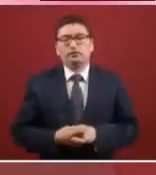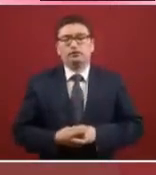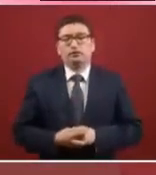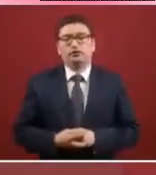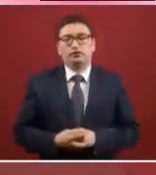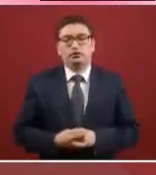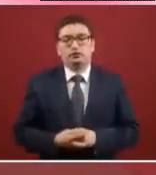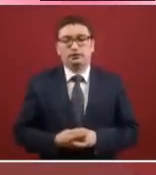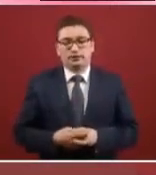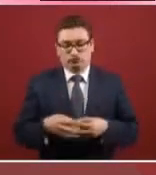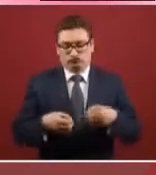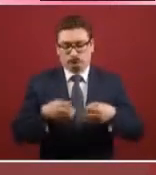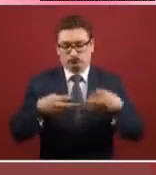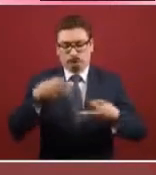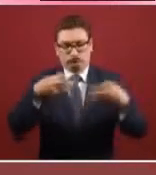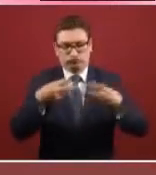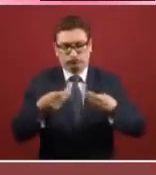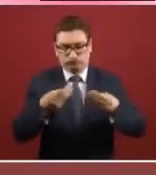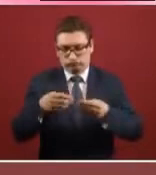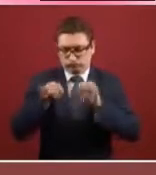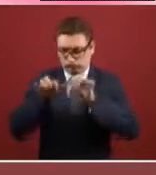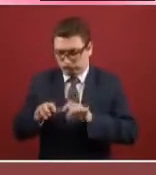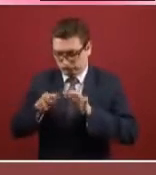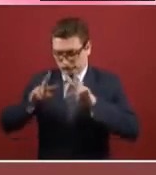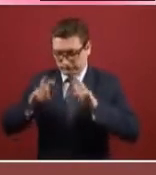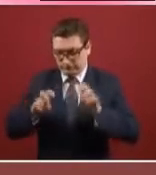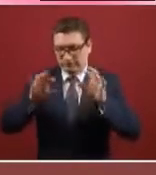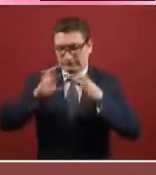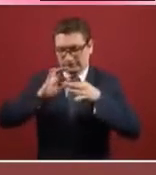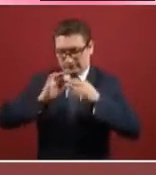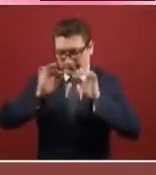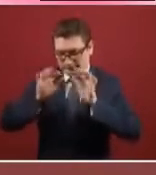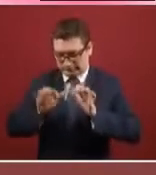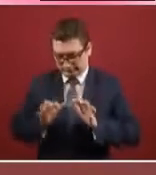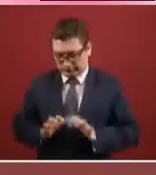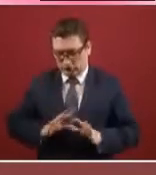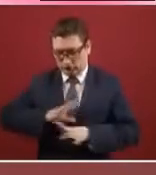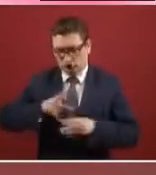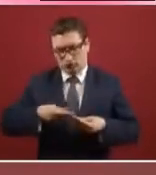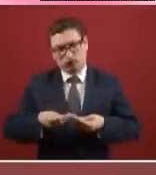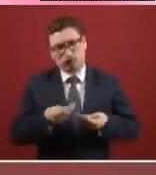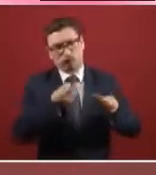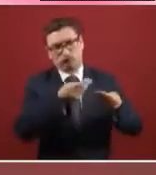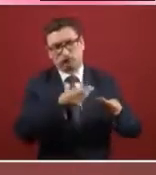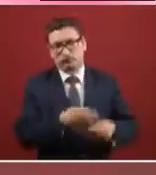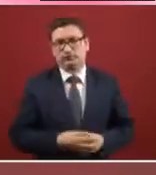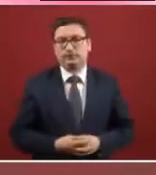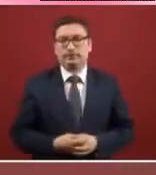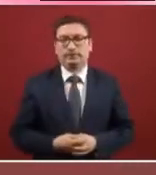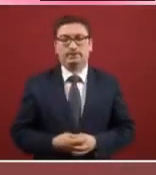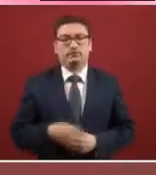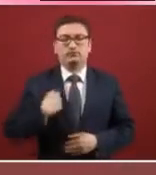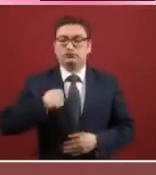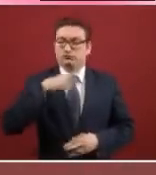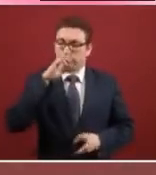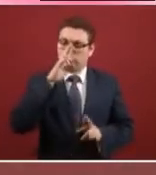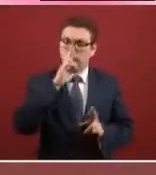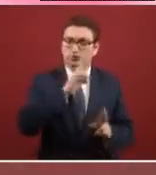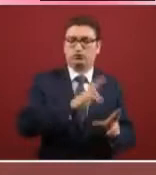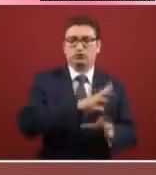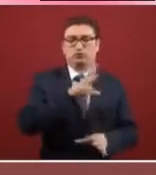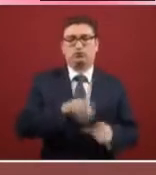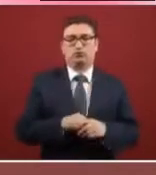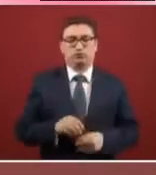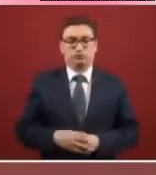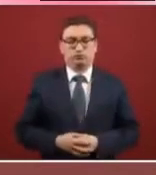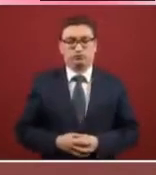the judging or judicial matters. With all respect, y sin una actitud